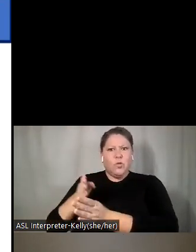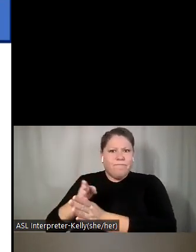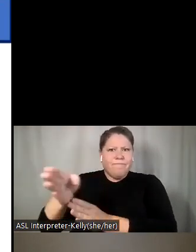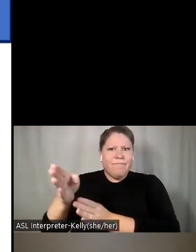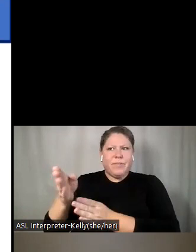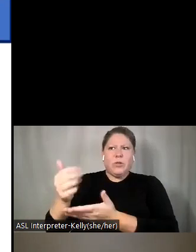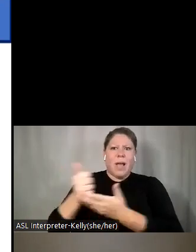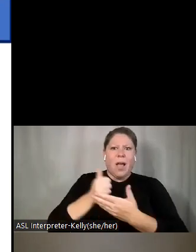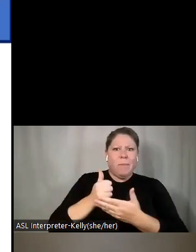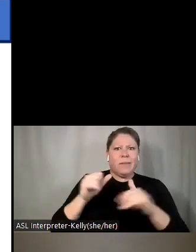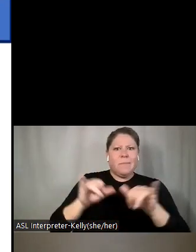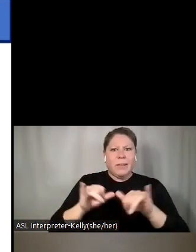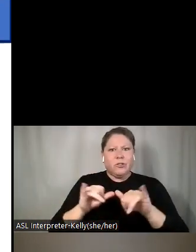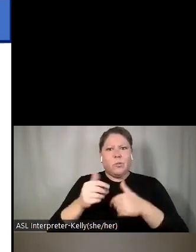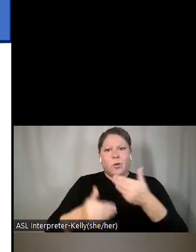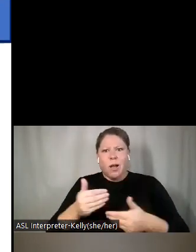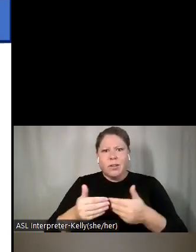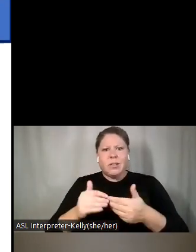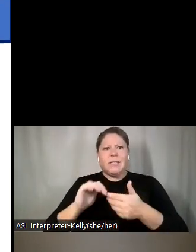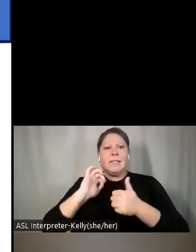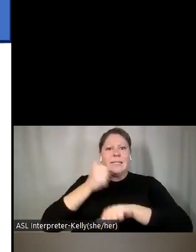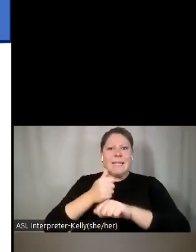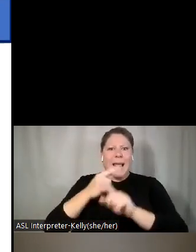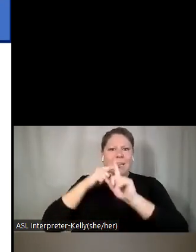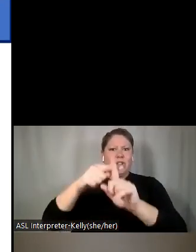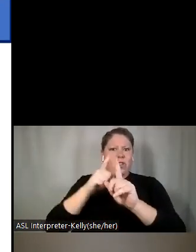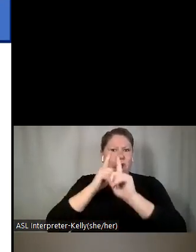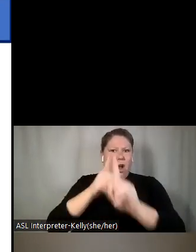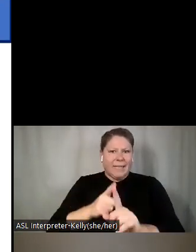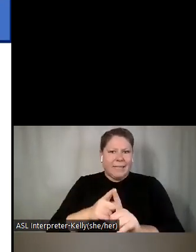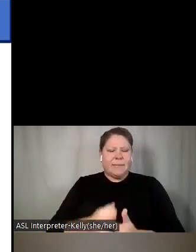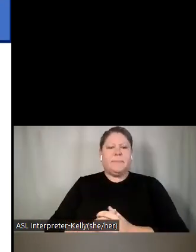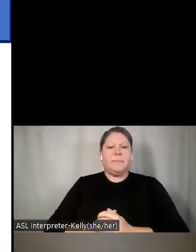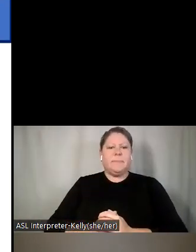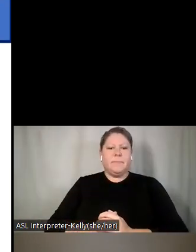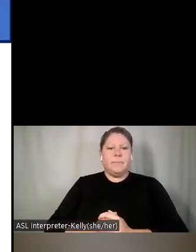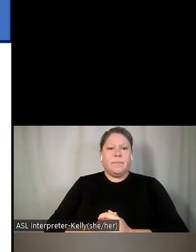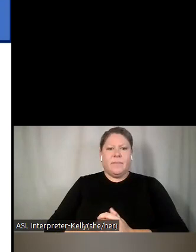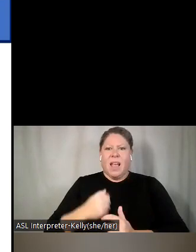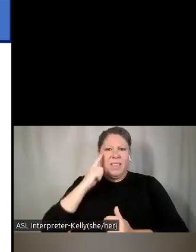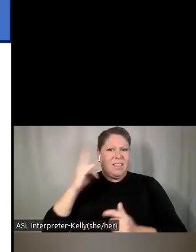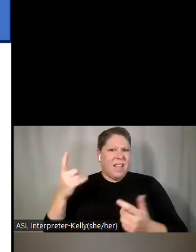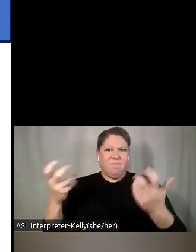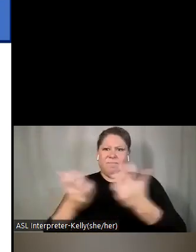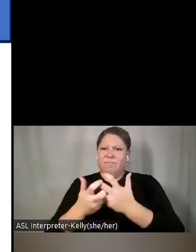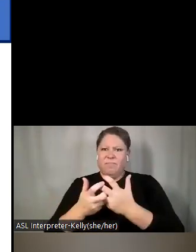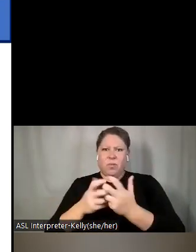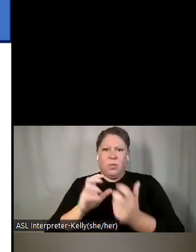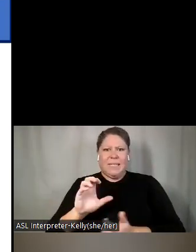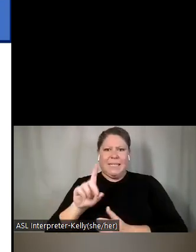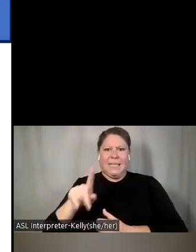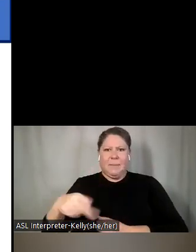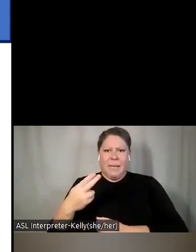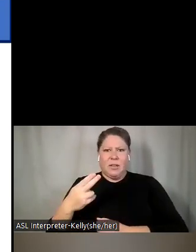process and set targets for our improvement work. And this, I think, aligns great with the CDPH way of becoming the best at